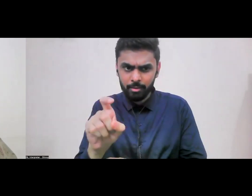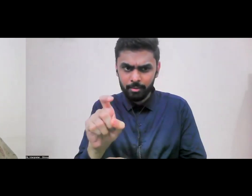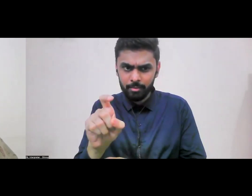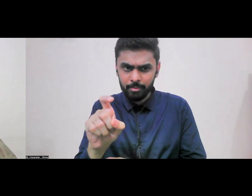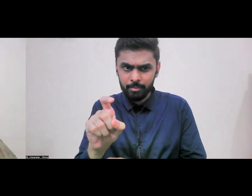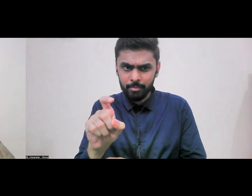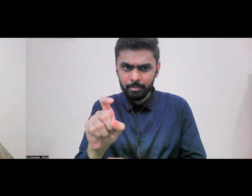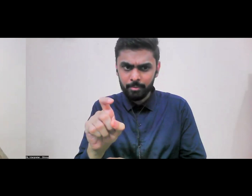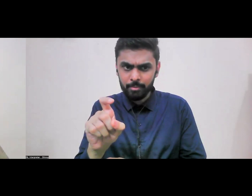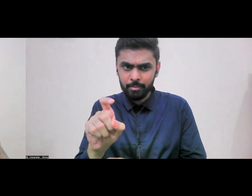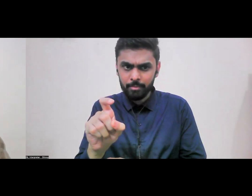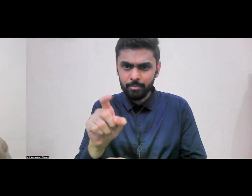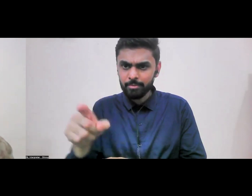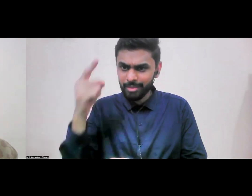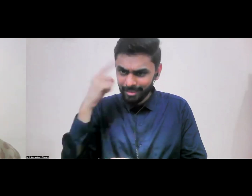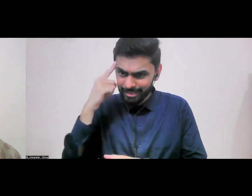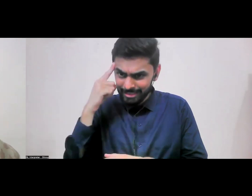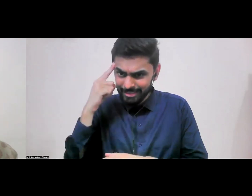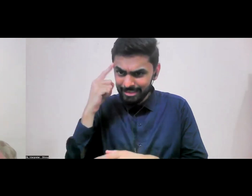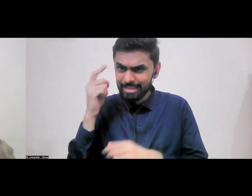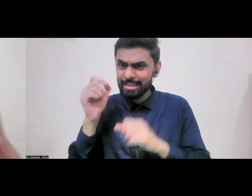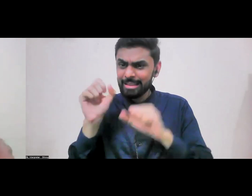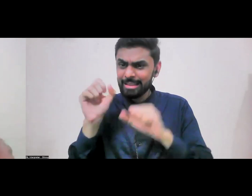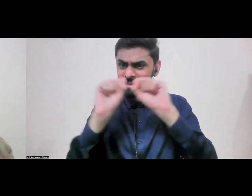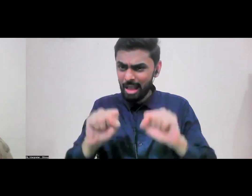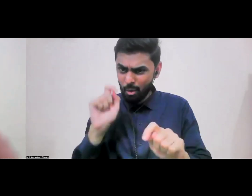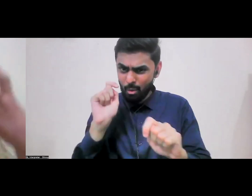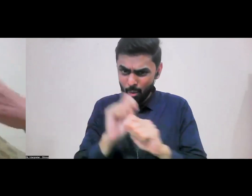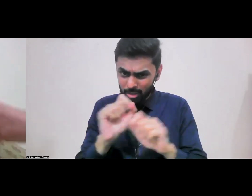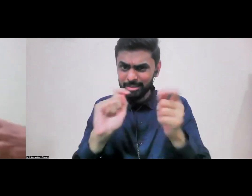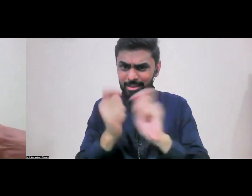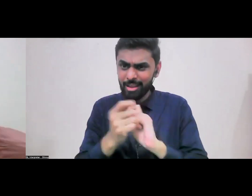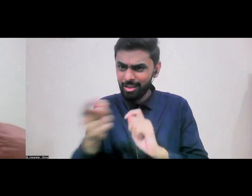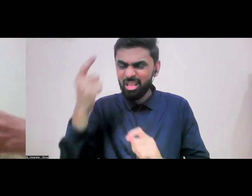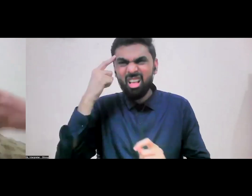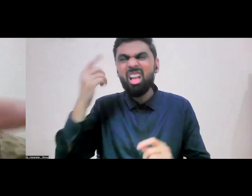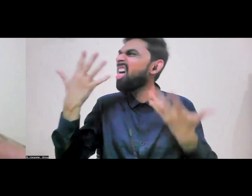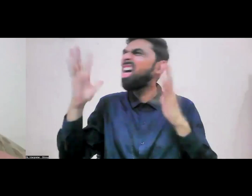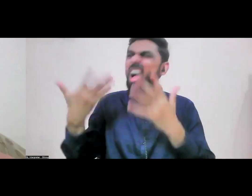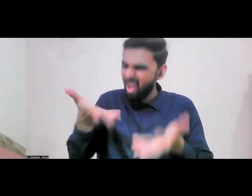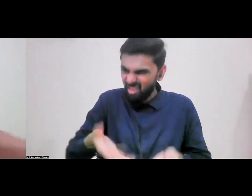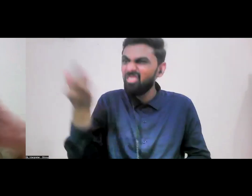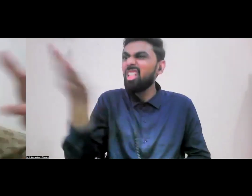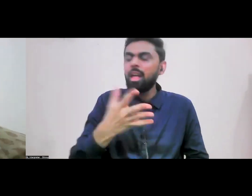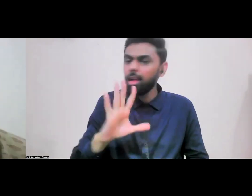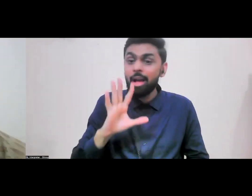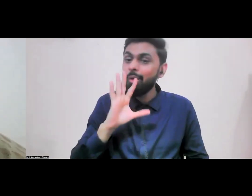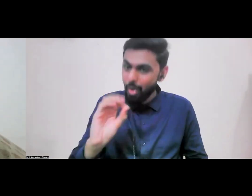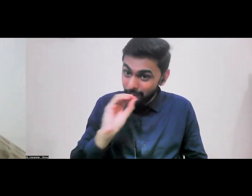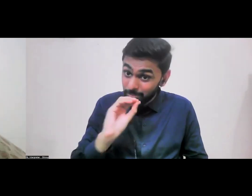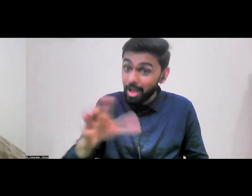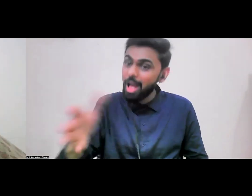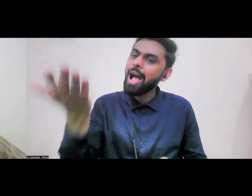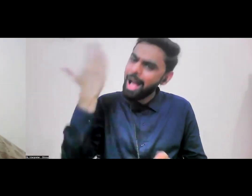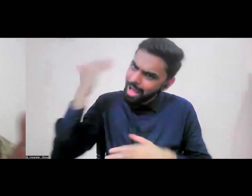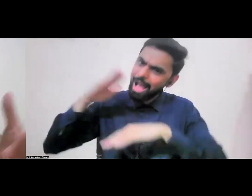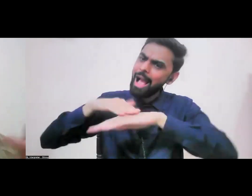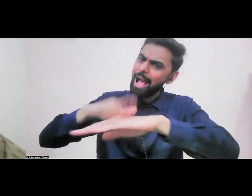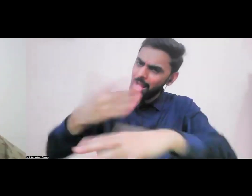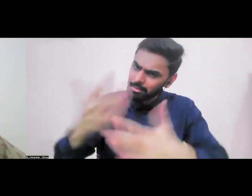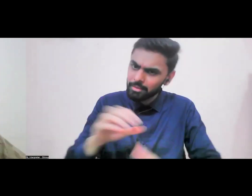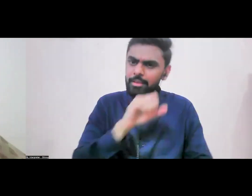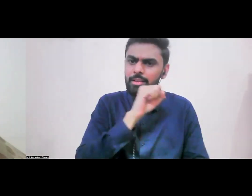don't think you've not done systems work. You have been doing it. I don't want us to think that, right? Sometimes you don't realize. I'm talking to our Enable